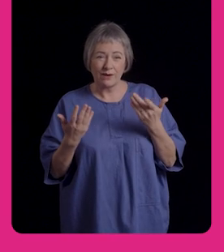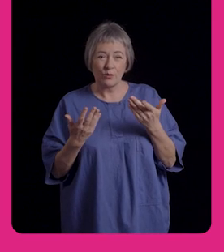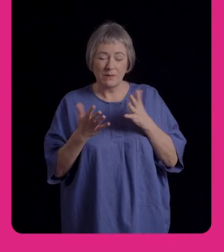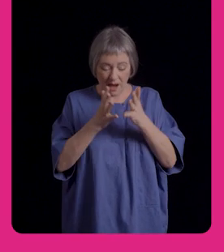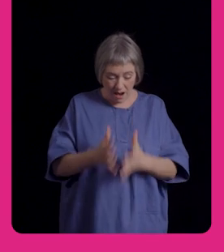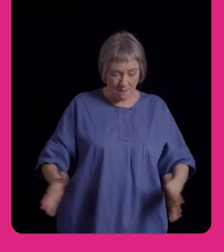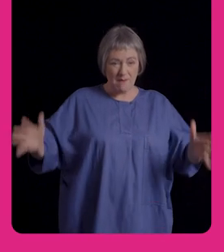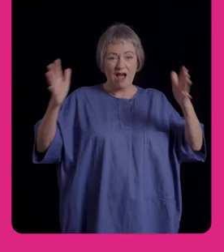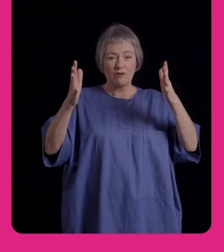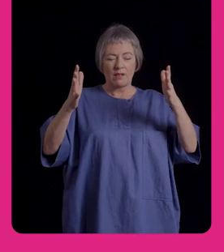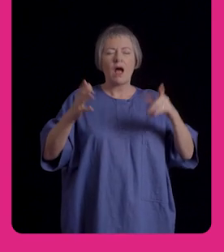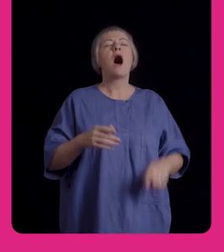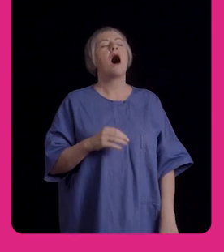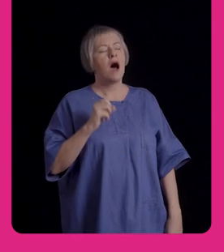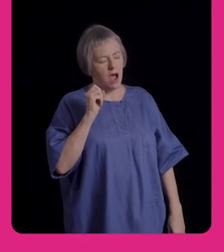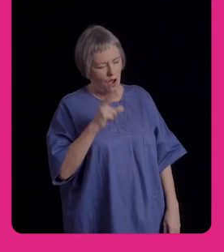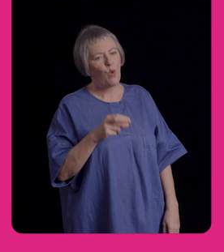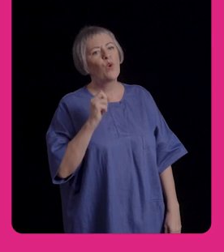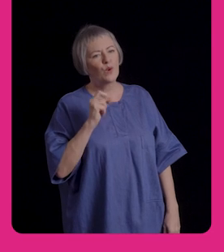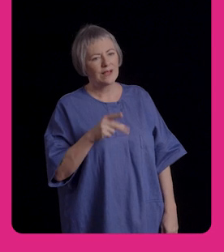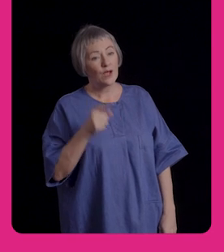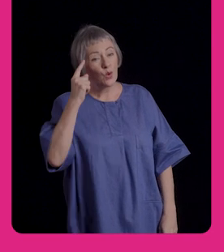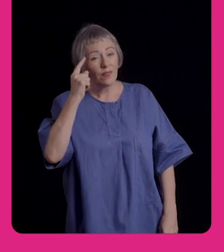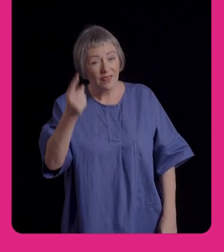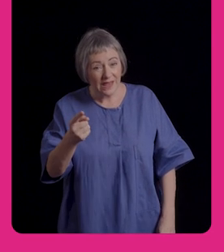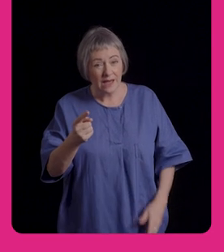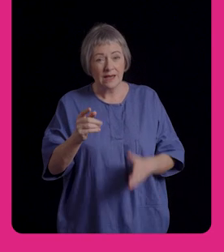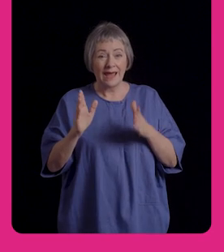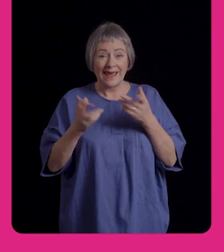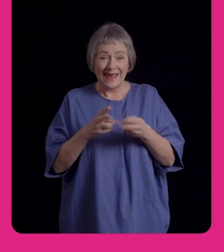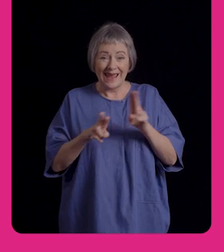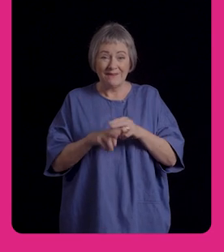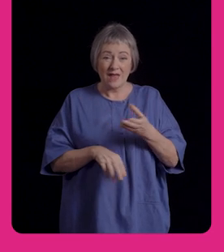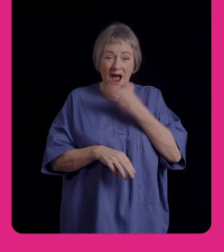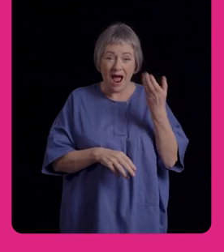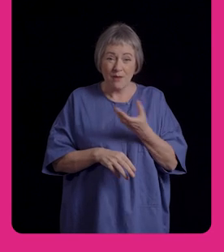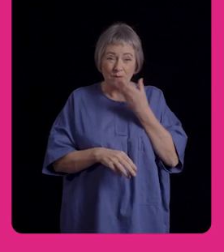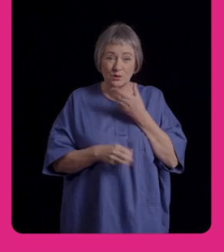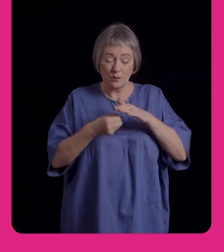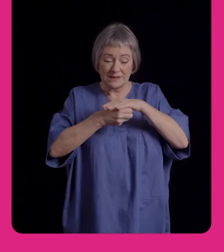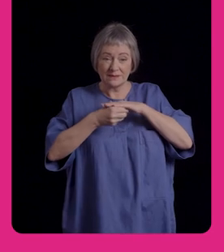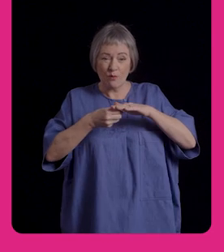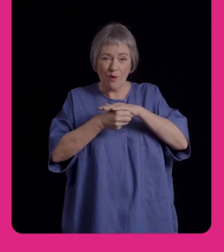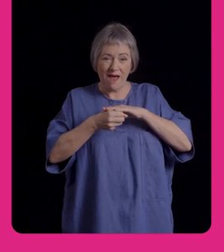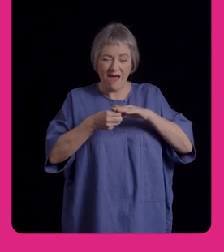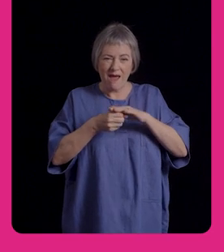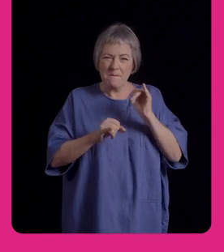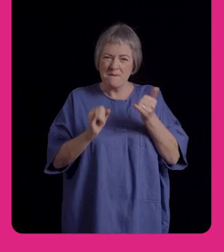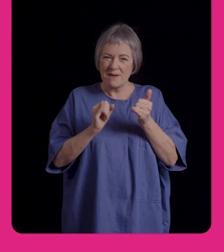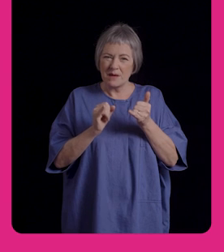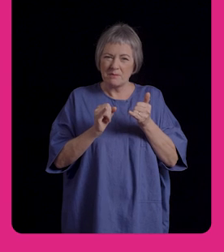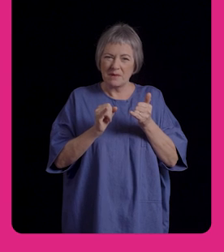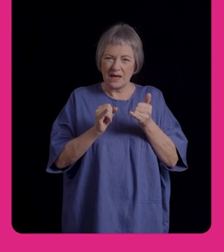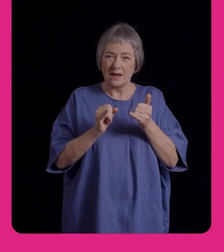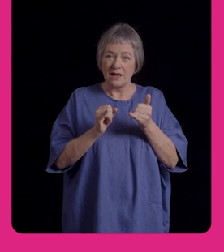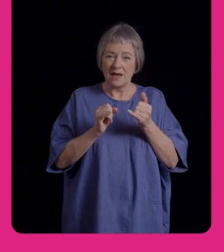apple barrel. Yeah, okay. You think that if the apples were going to be somewhere, they would maybe be